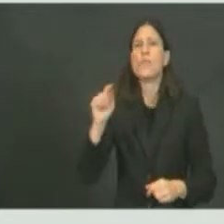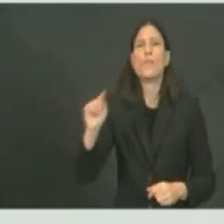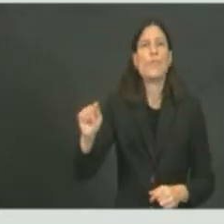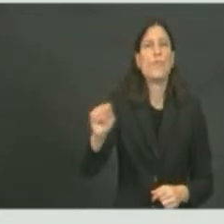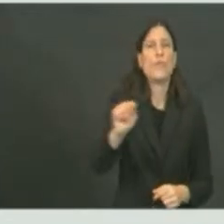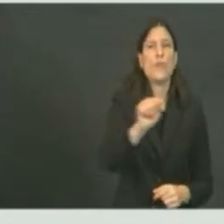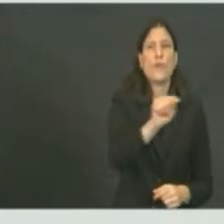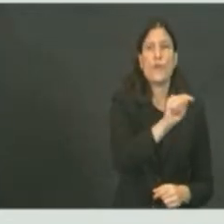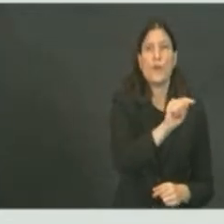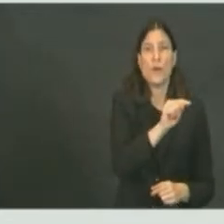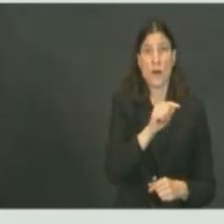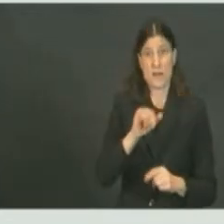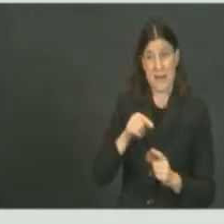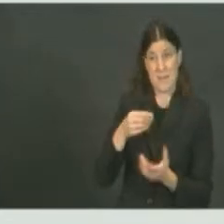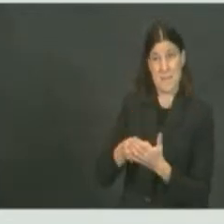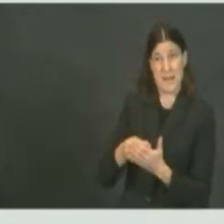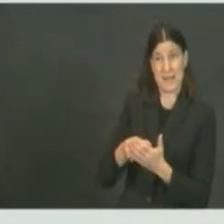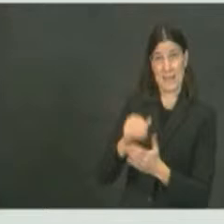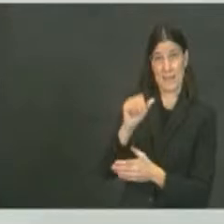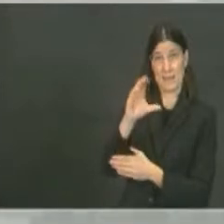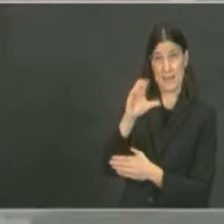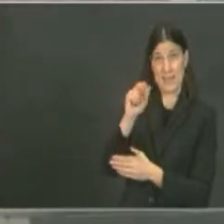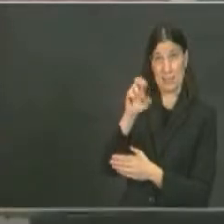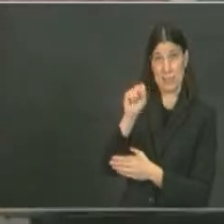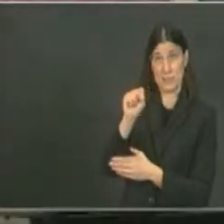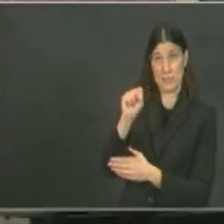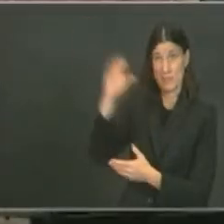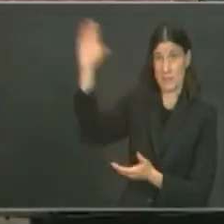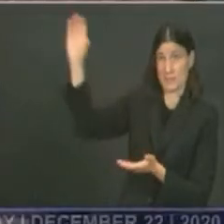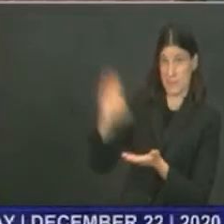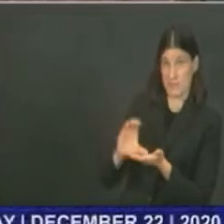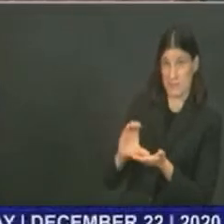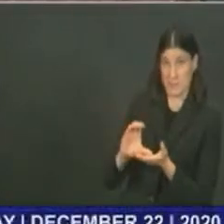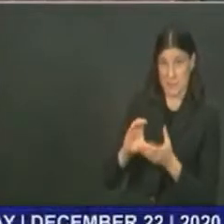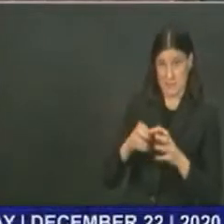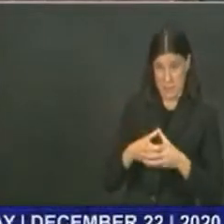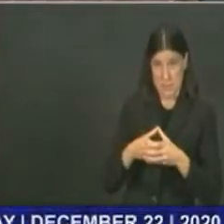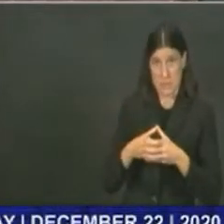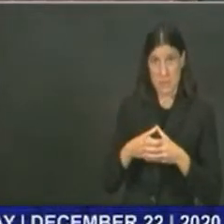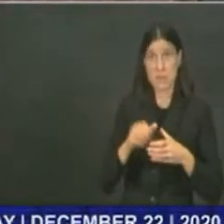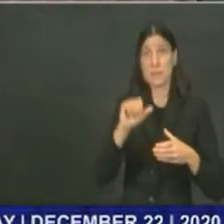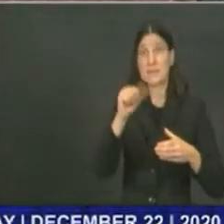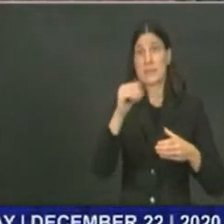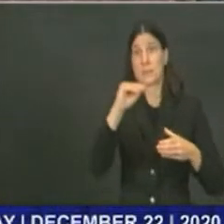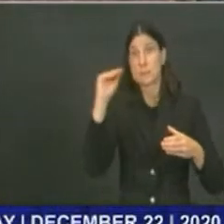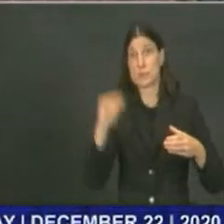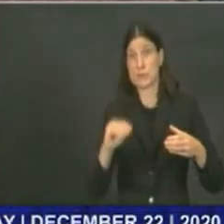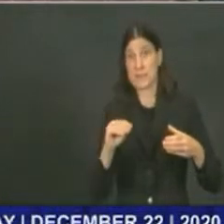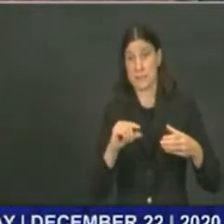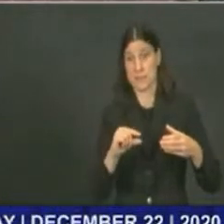our CARES Act money to helping struggling small businesses. And,